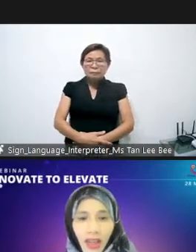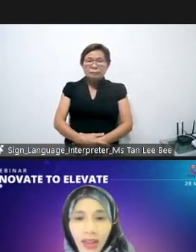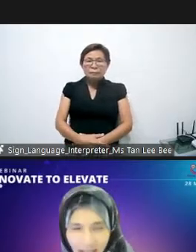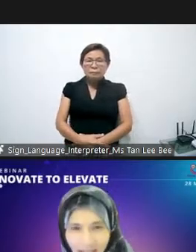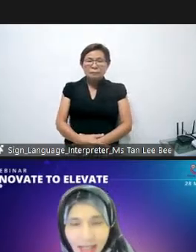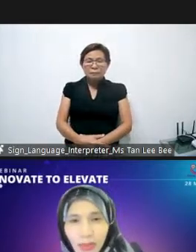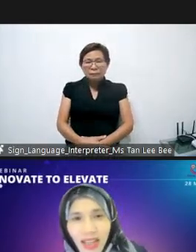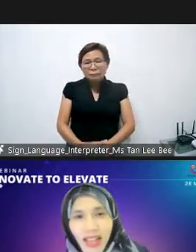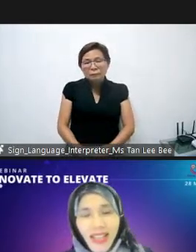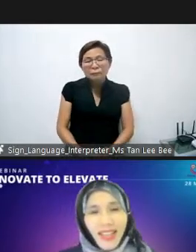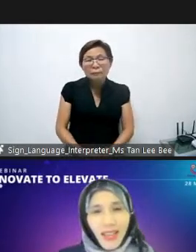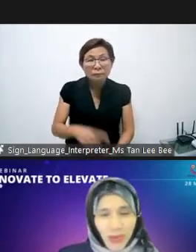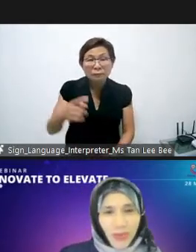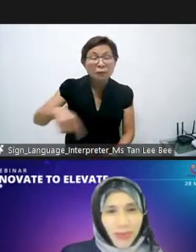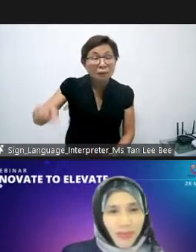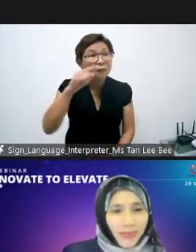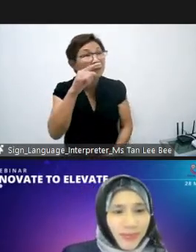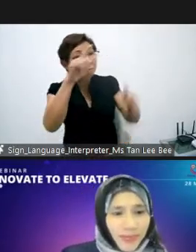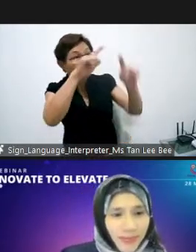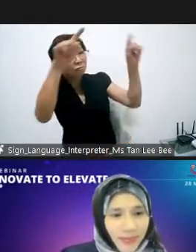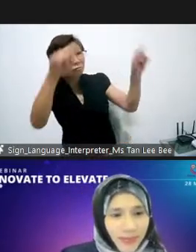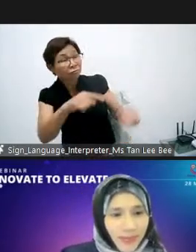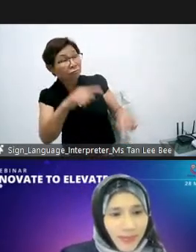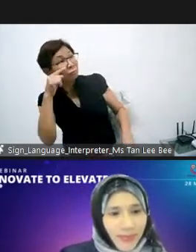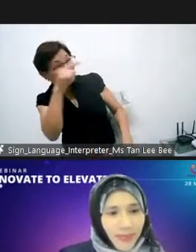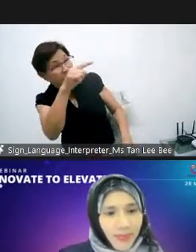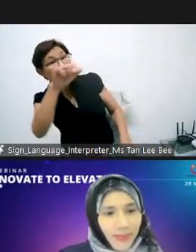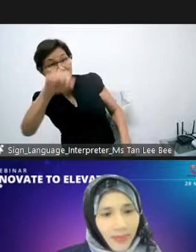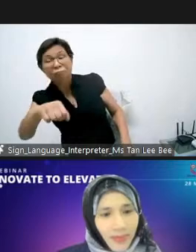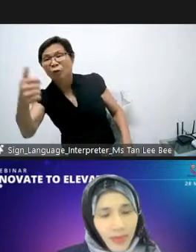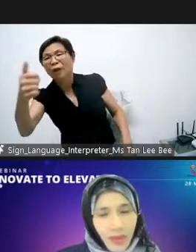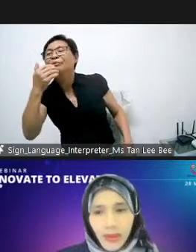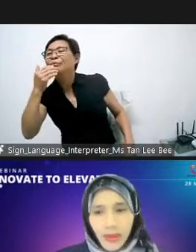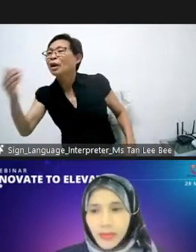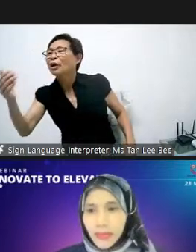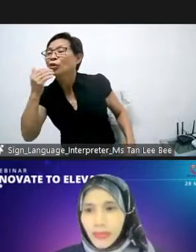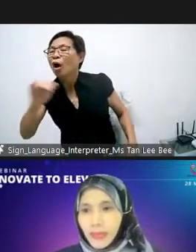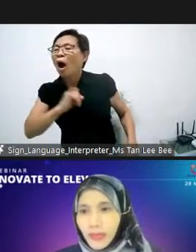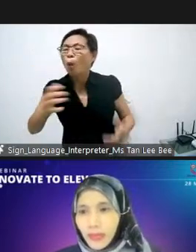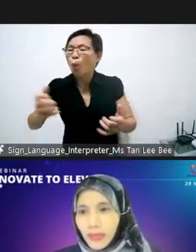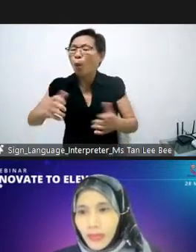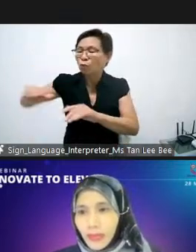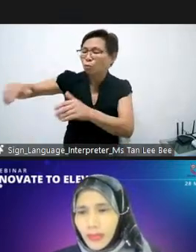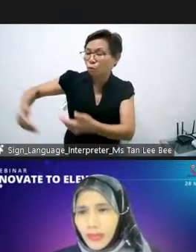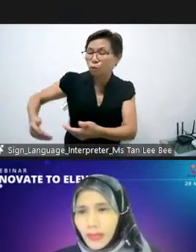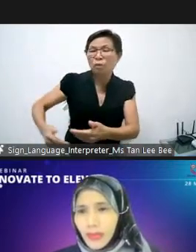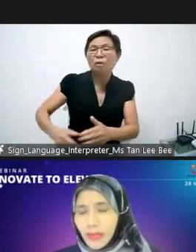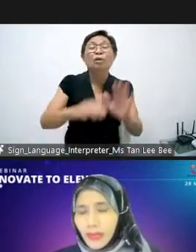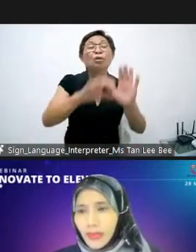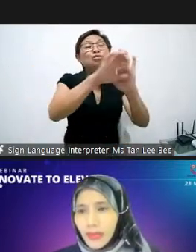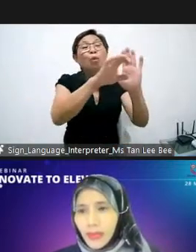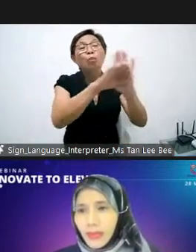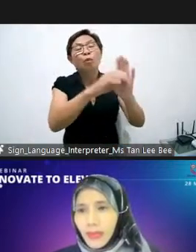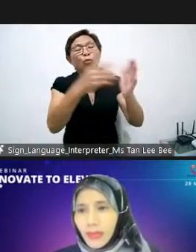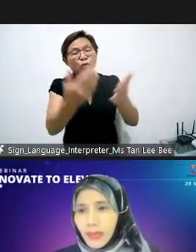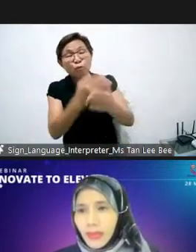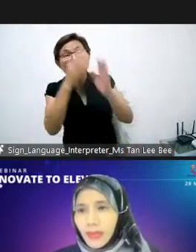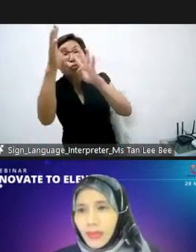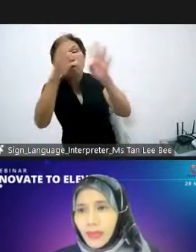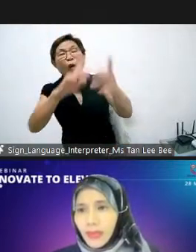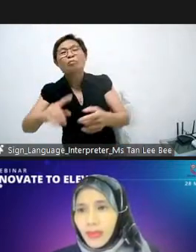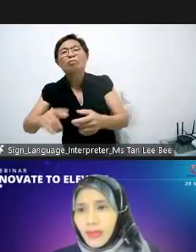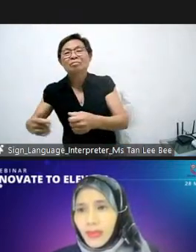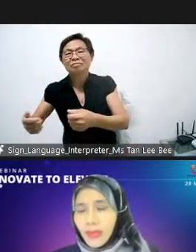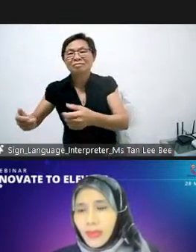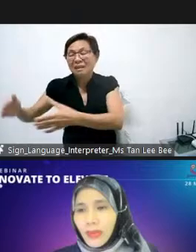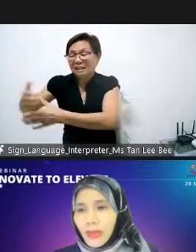Okay, can you see this slide? Okay, okay, thank you much. So I just want to introduce the model of innovation partnership that